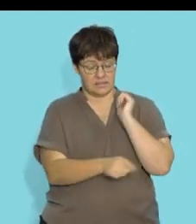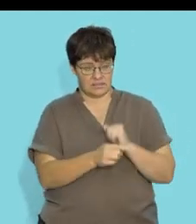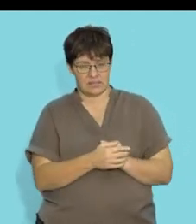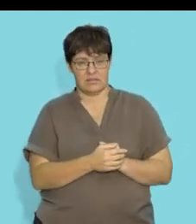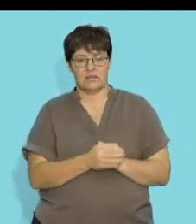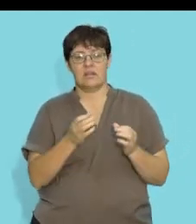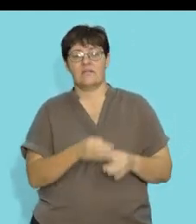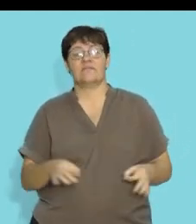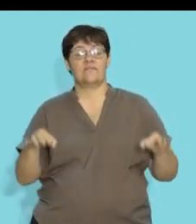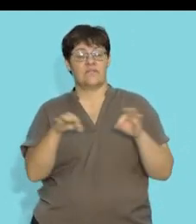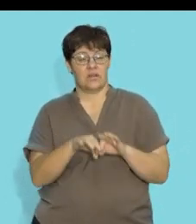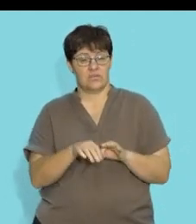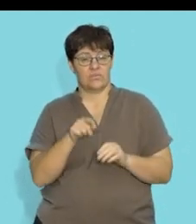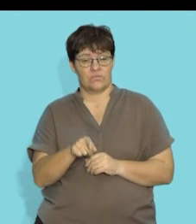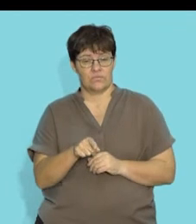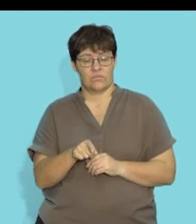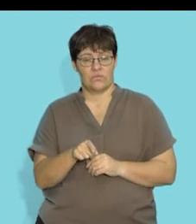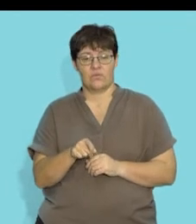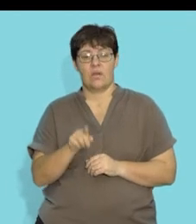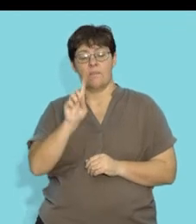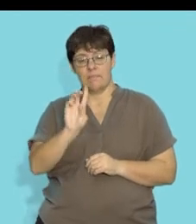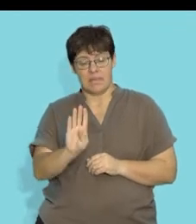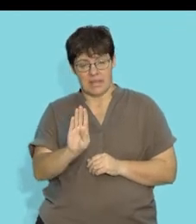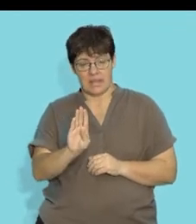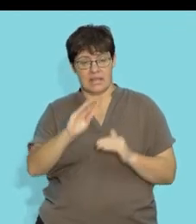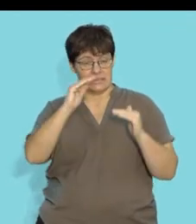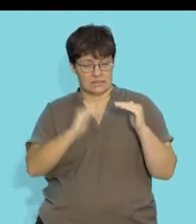then lastly, as the value of